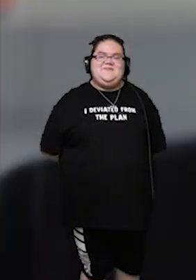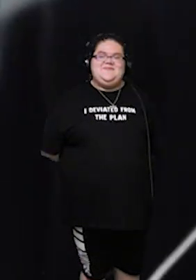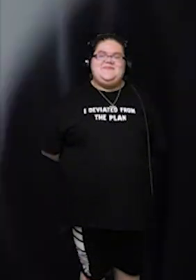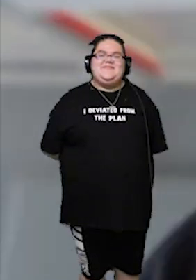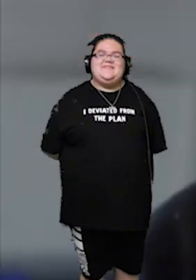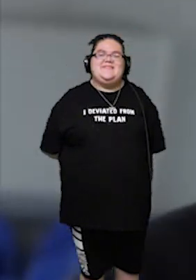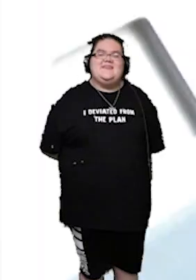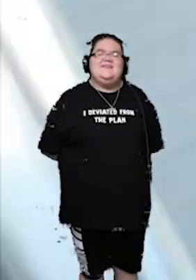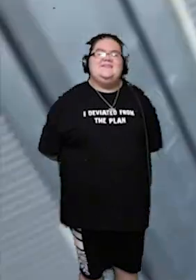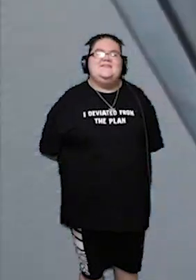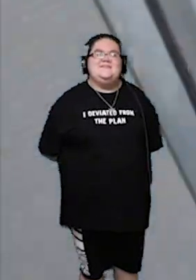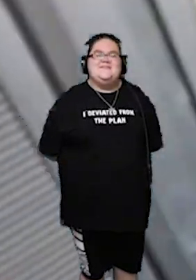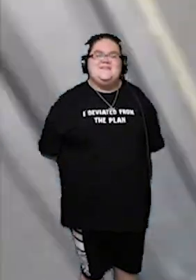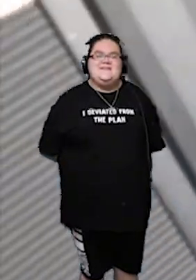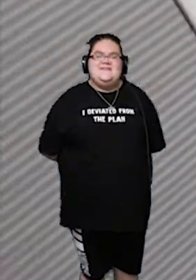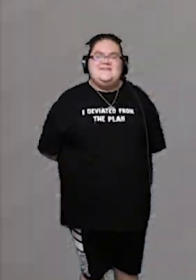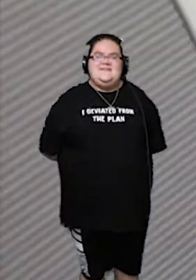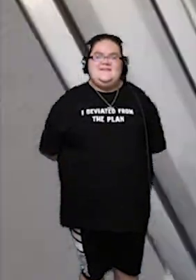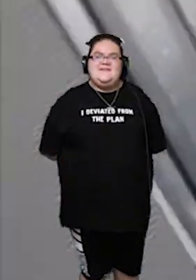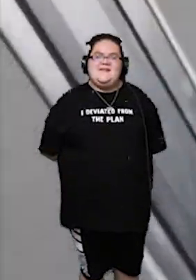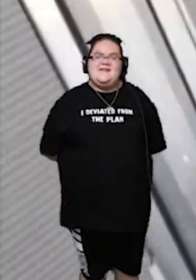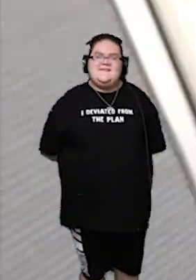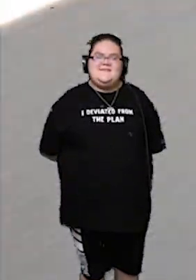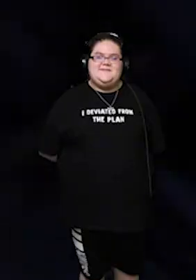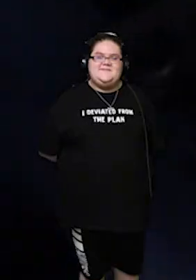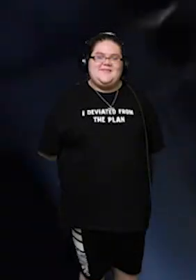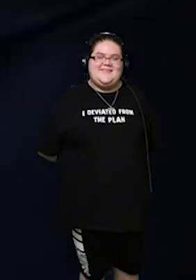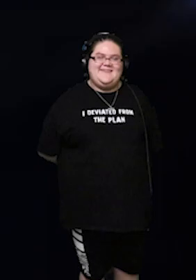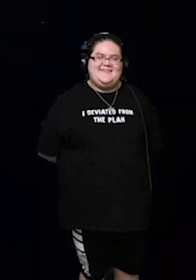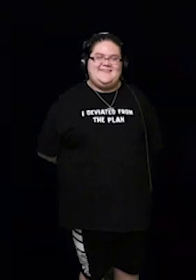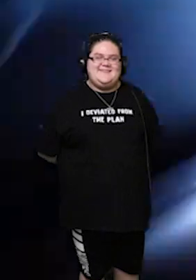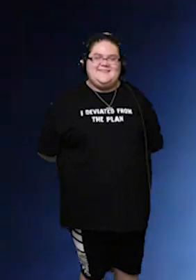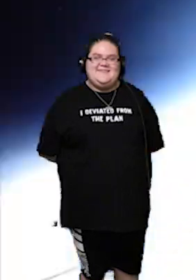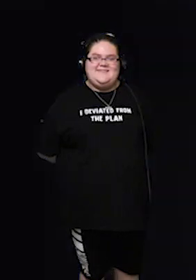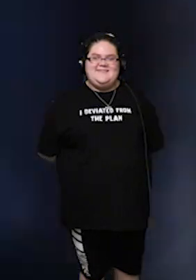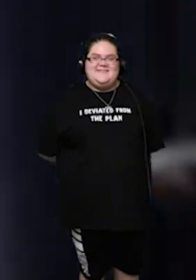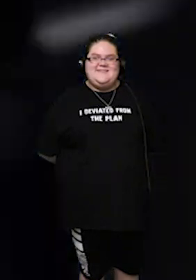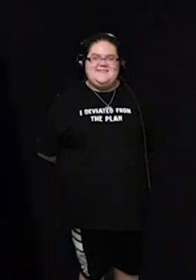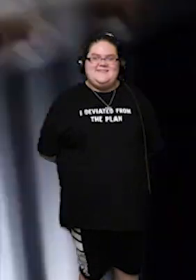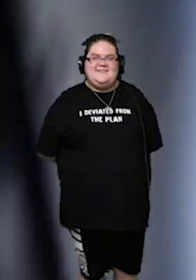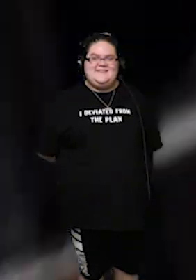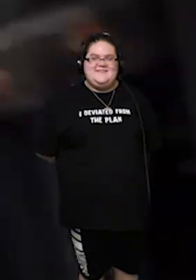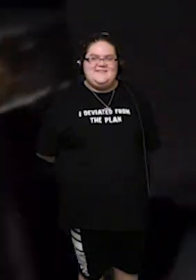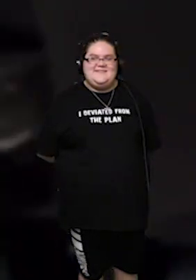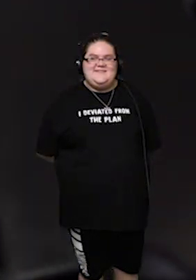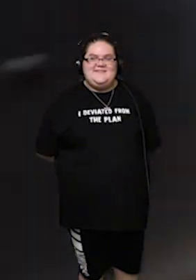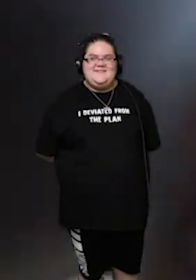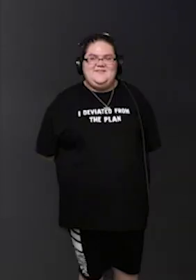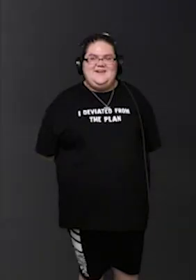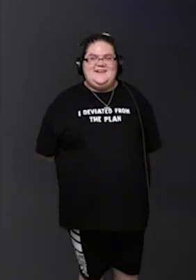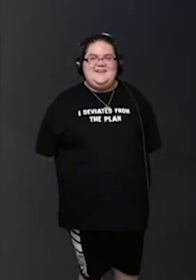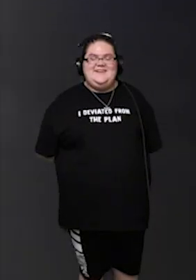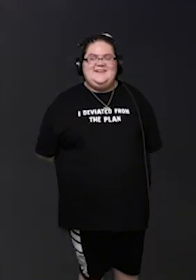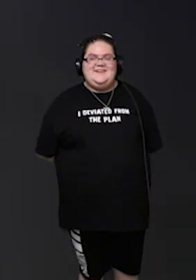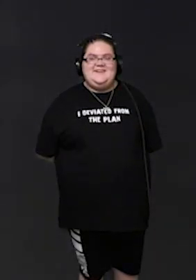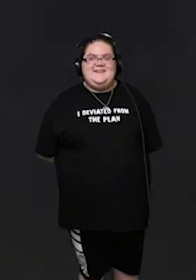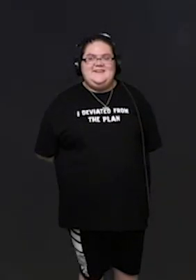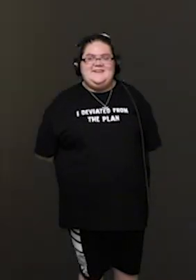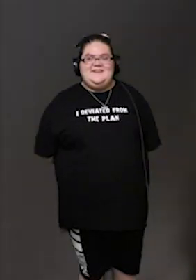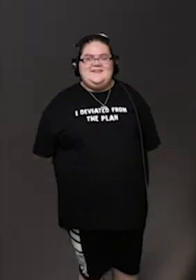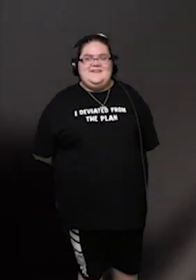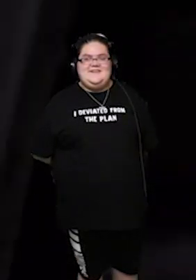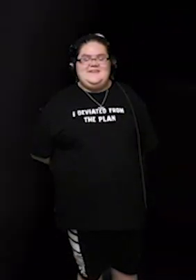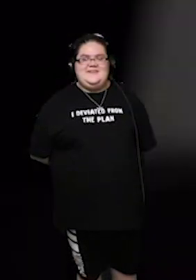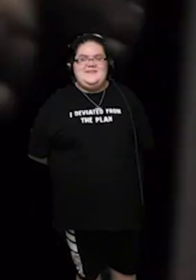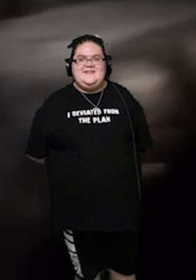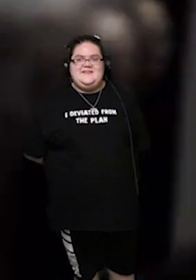really. You going down to that? Oh, Toby. Ah! Toby. Ah! What? There you go. Oh,